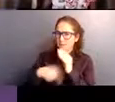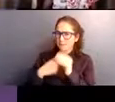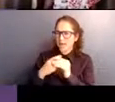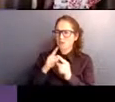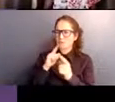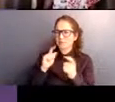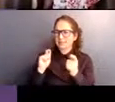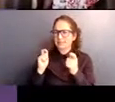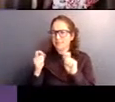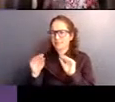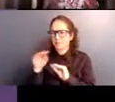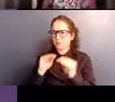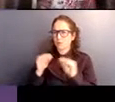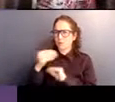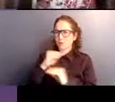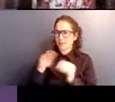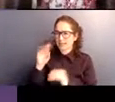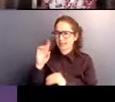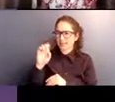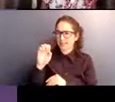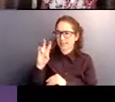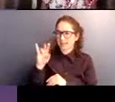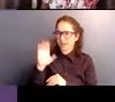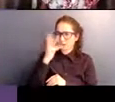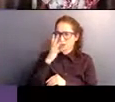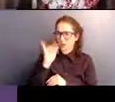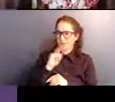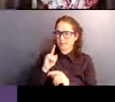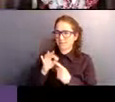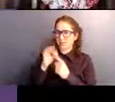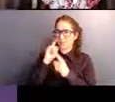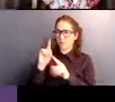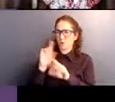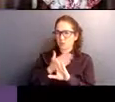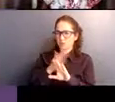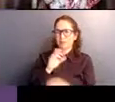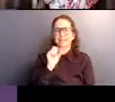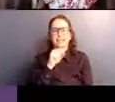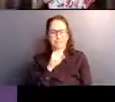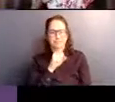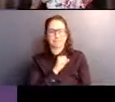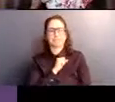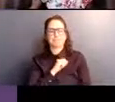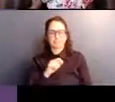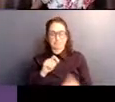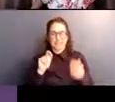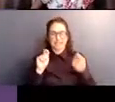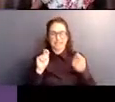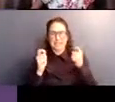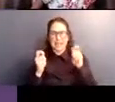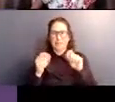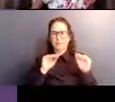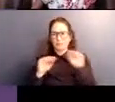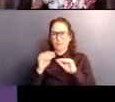mobility devices look like in instrumental music specifically? Yes, So adaptive movements for